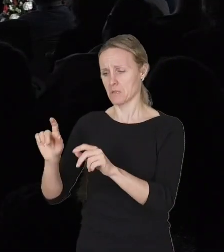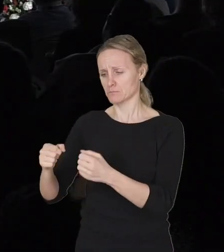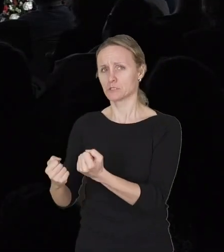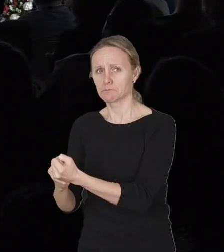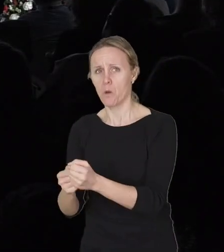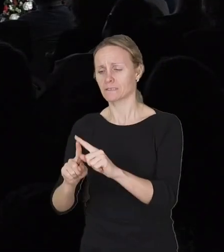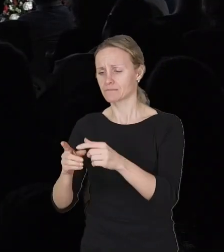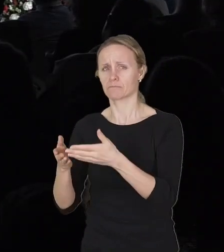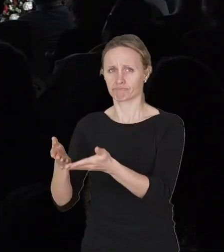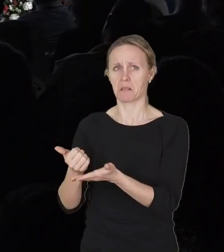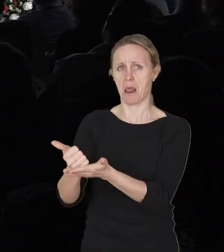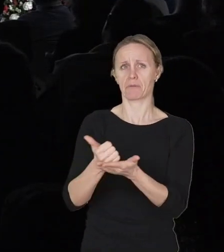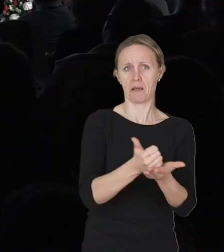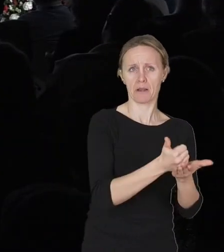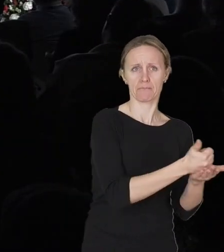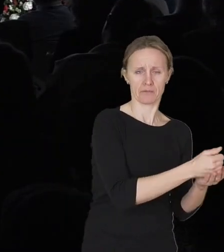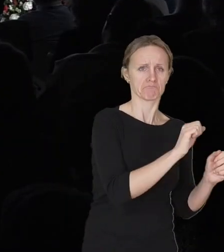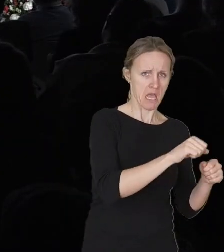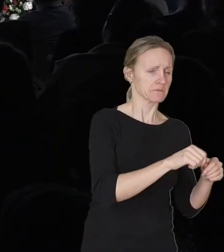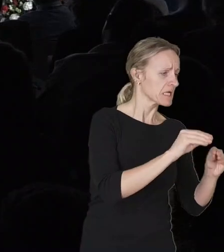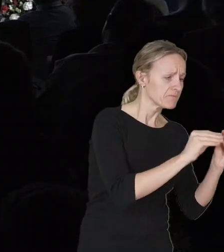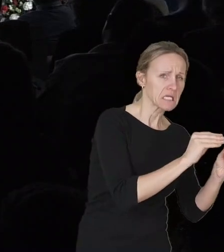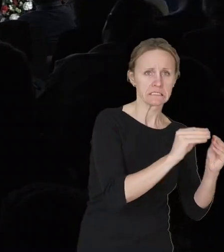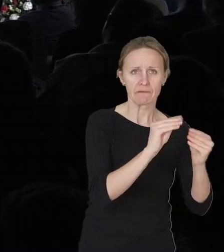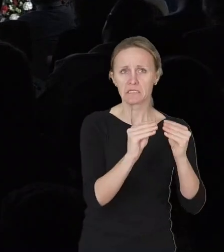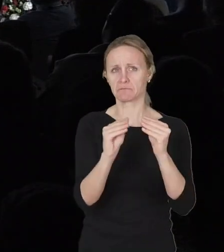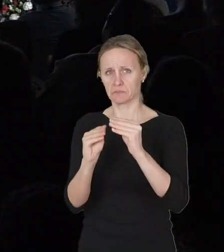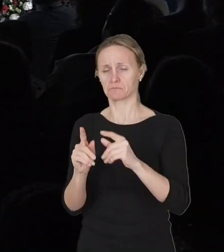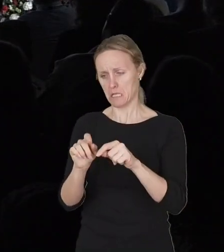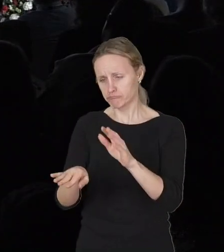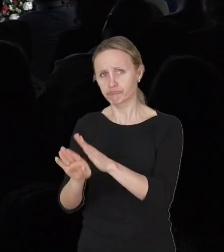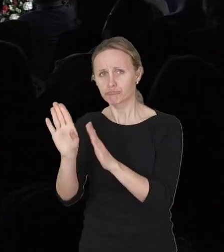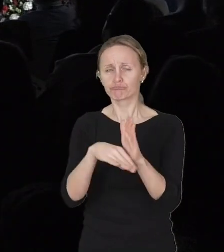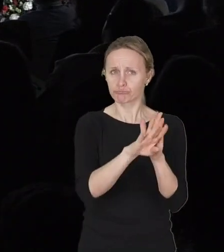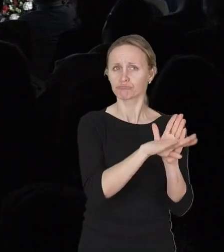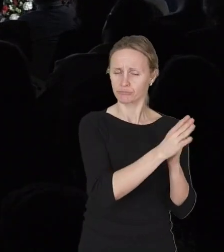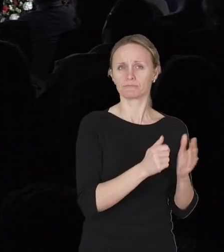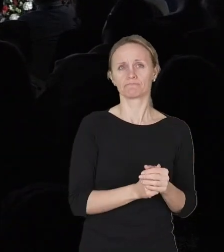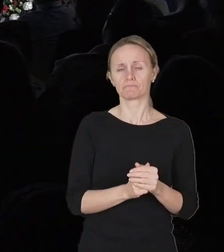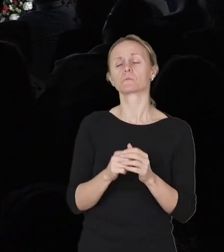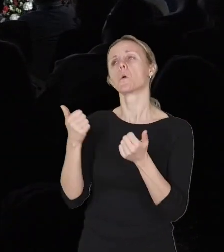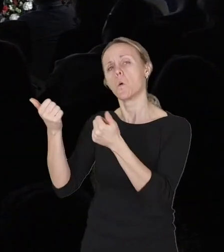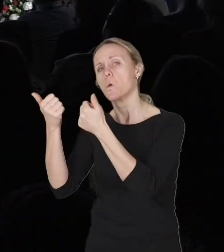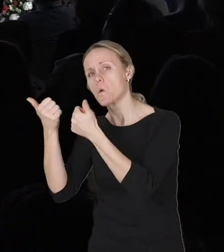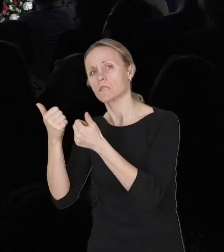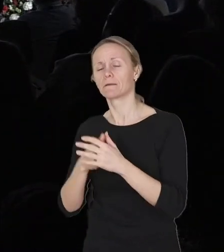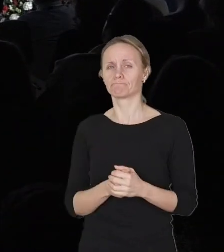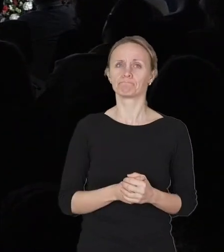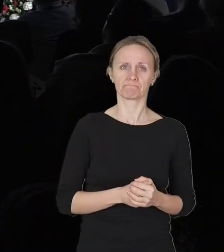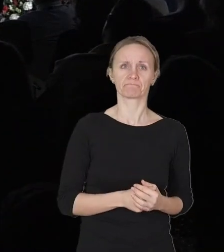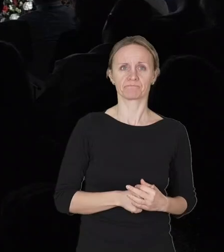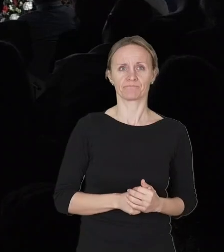Yeah, I would gladly. One of the parts is, I think, one of the lessons learned is that we need to get these